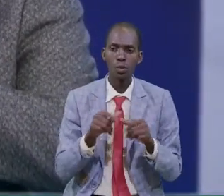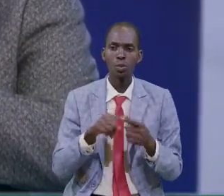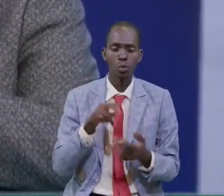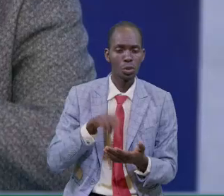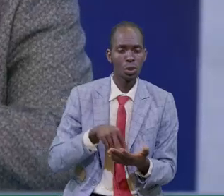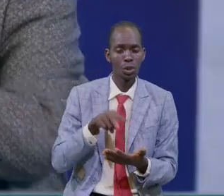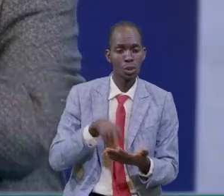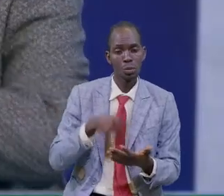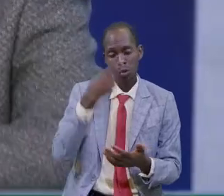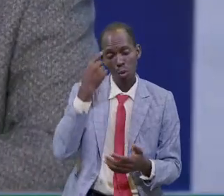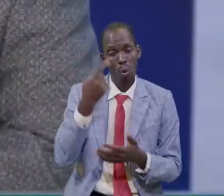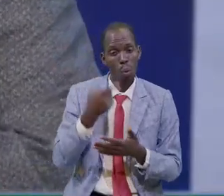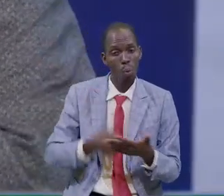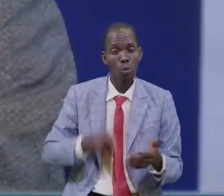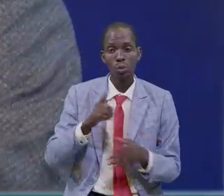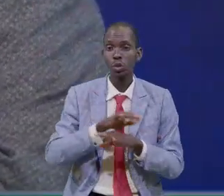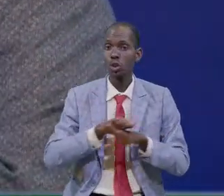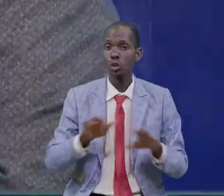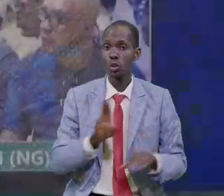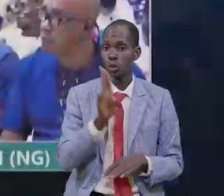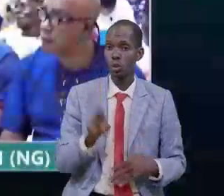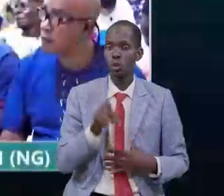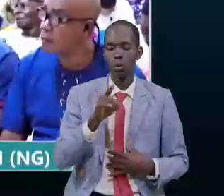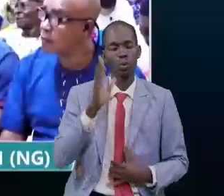don't use, you lose.